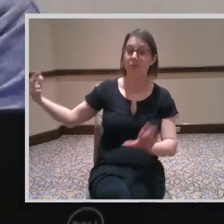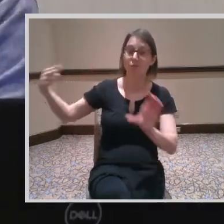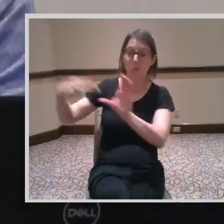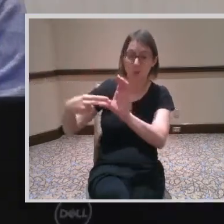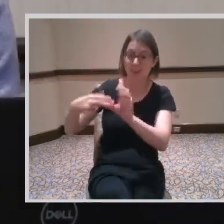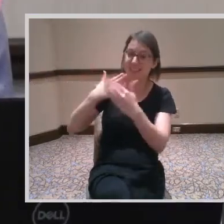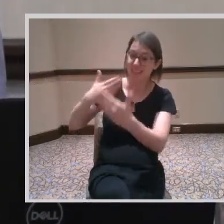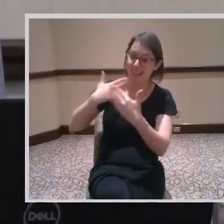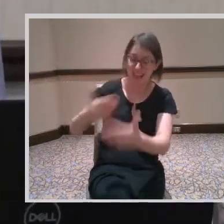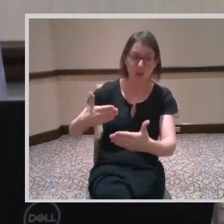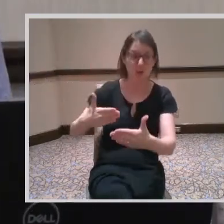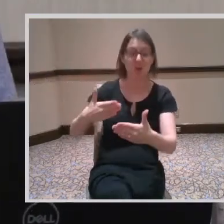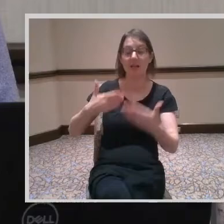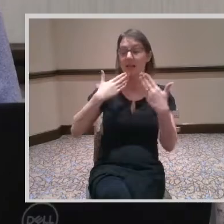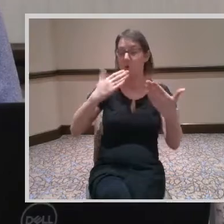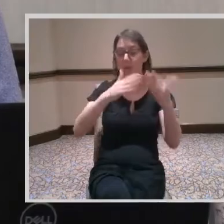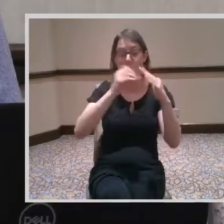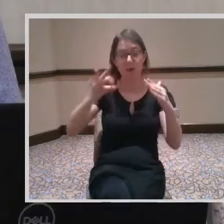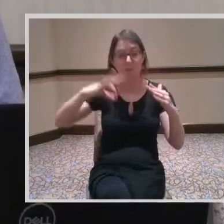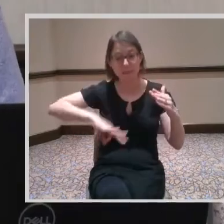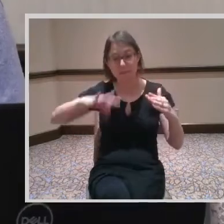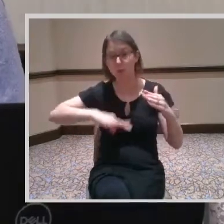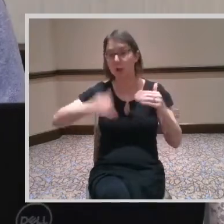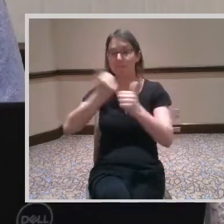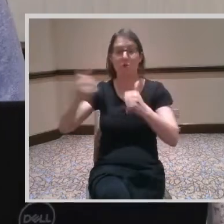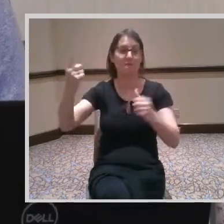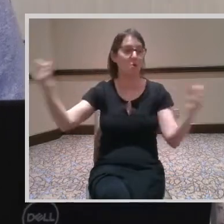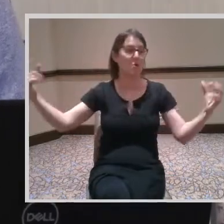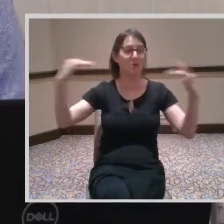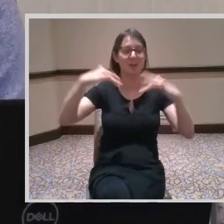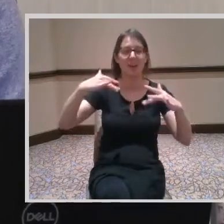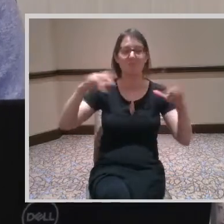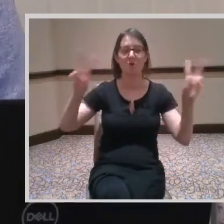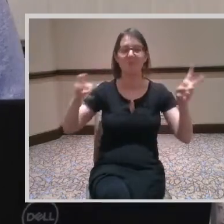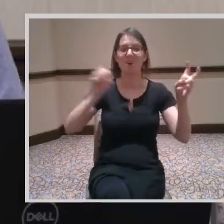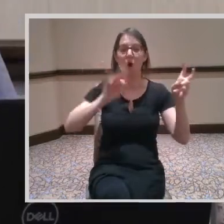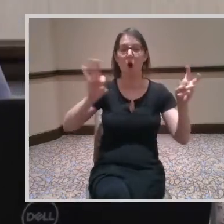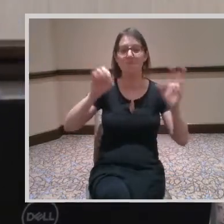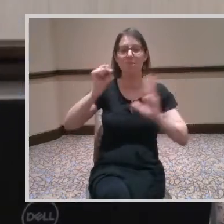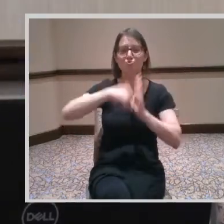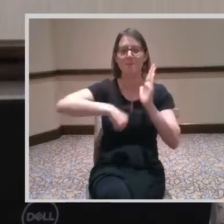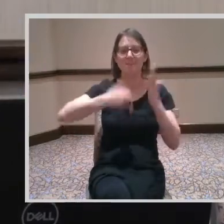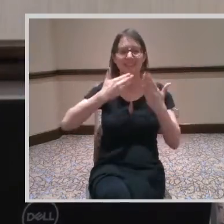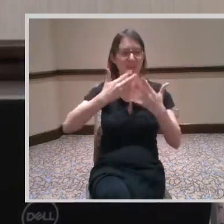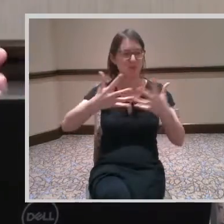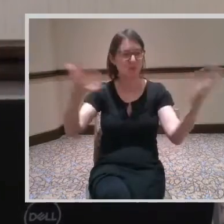host committee in Pittsburgh and to all you for joining us for this special edition of Offscript. Thanks so much.